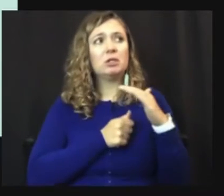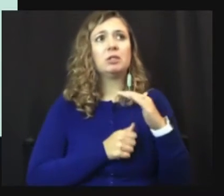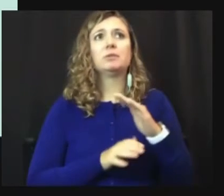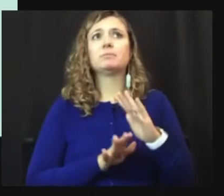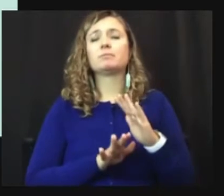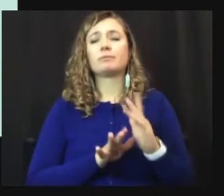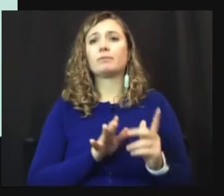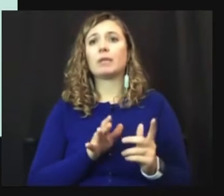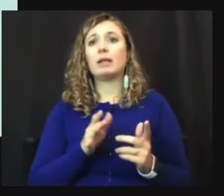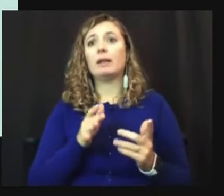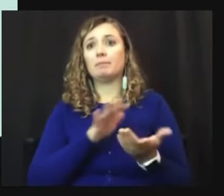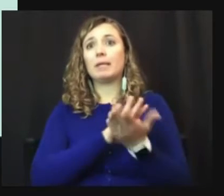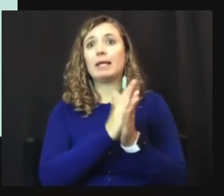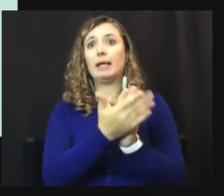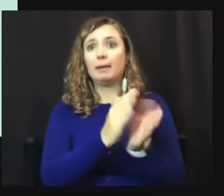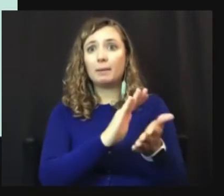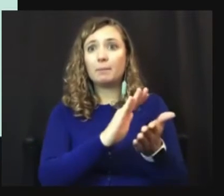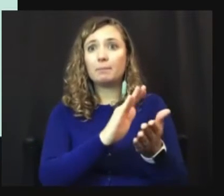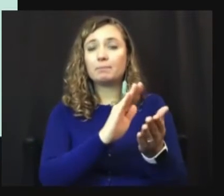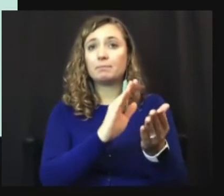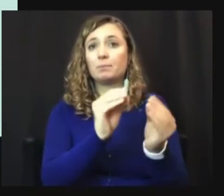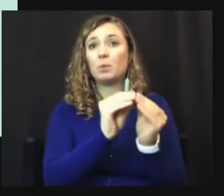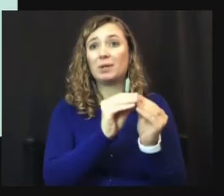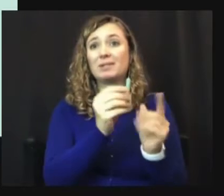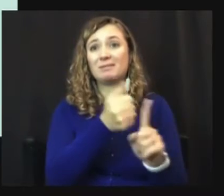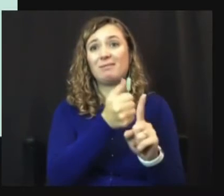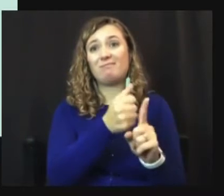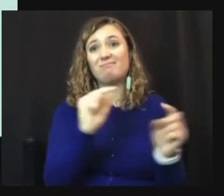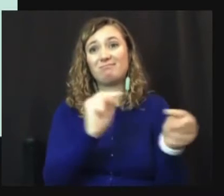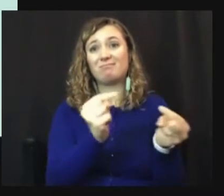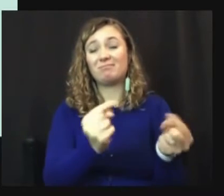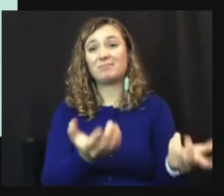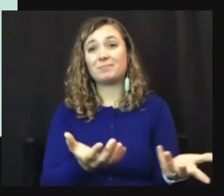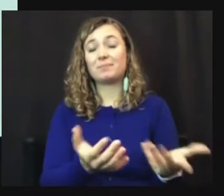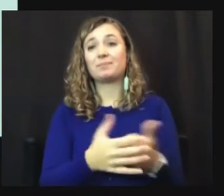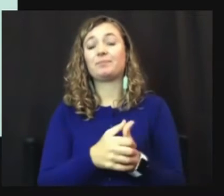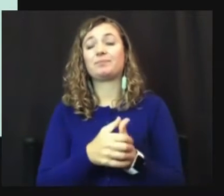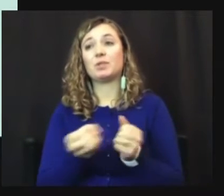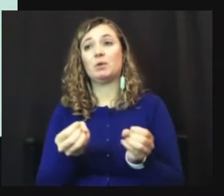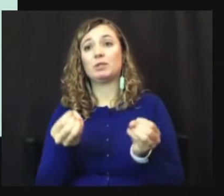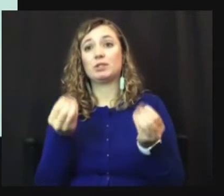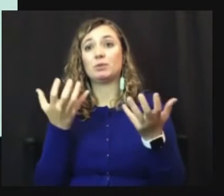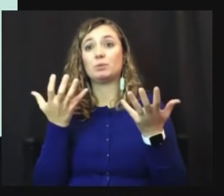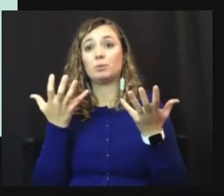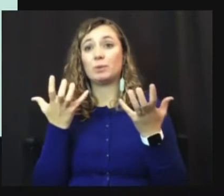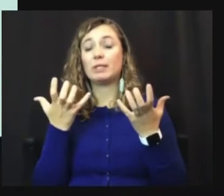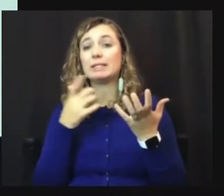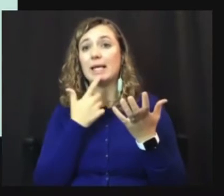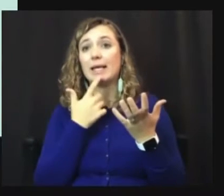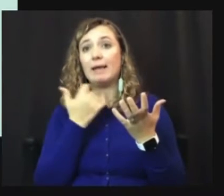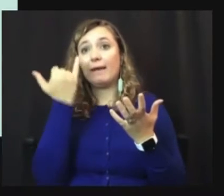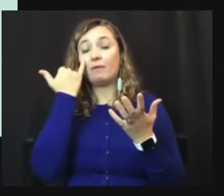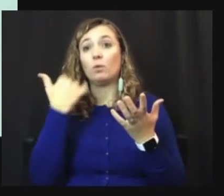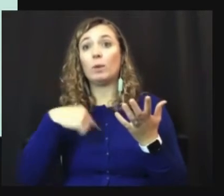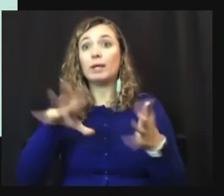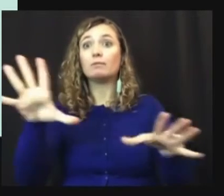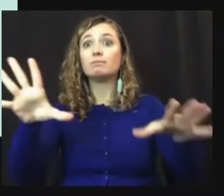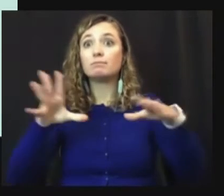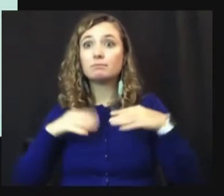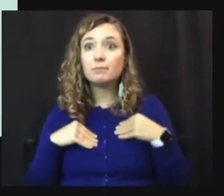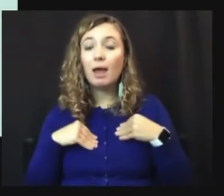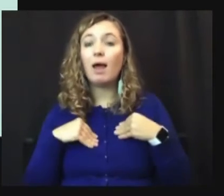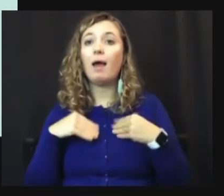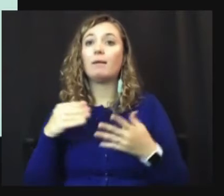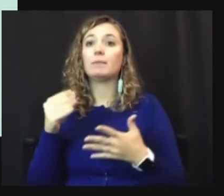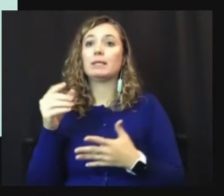injurious. So I definitely want to just bring up that embracing stimming, I believe, will reduce the amount